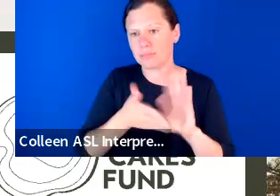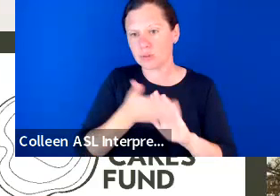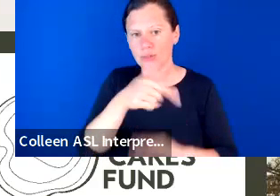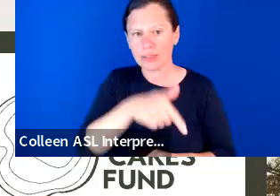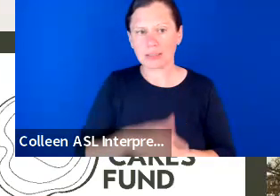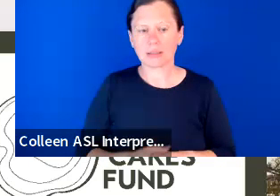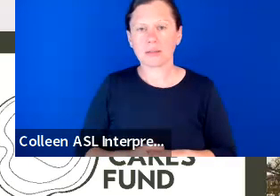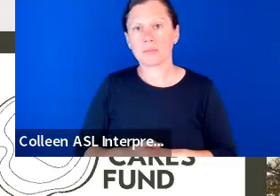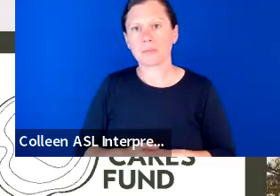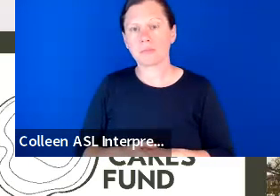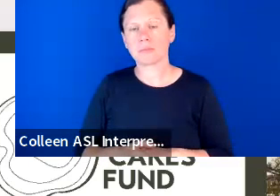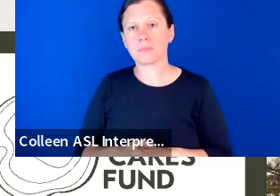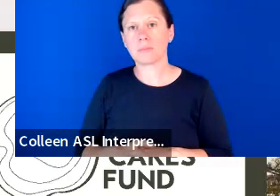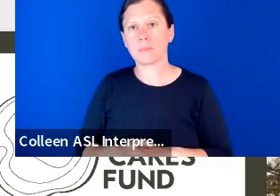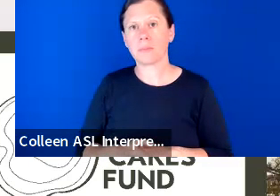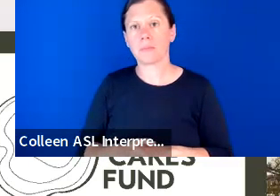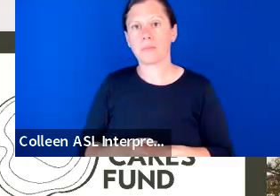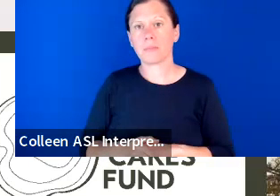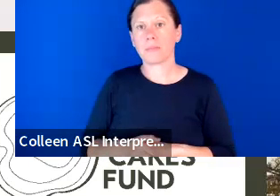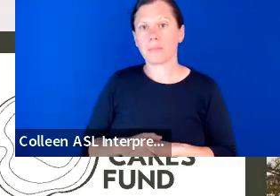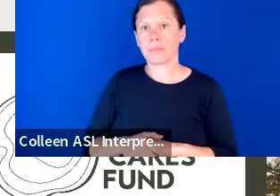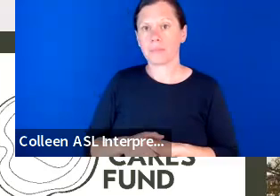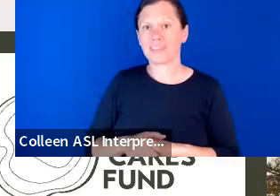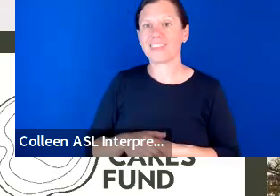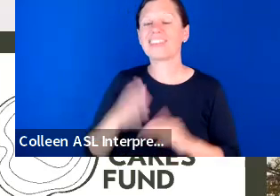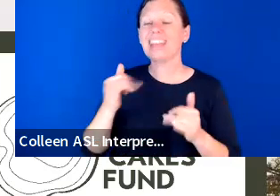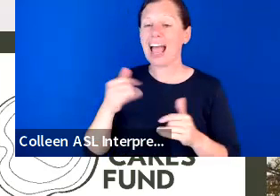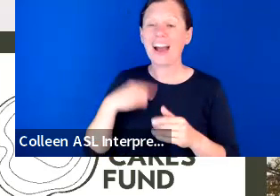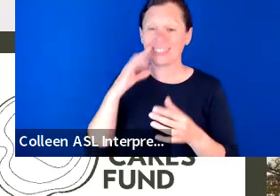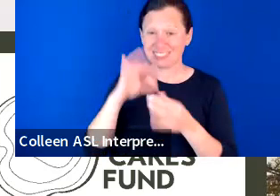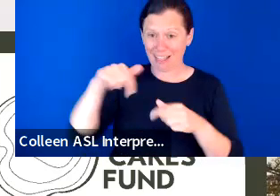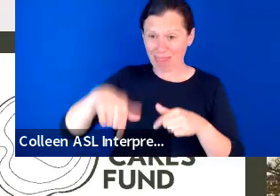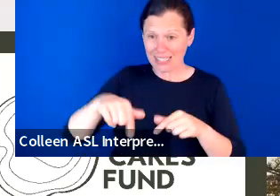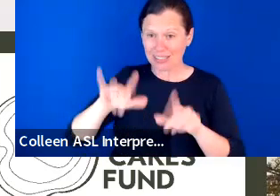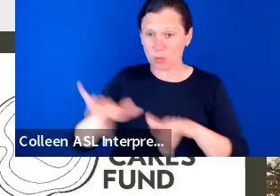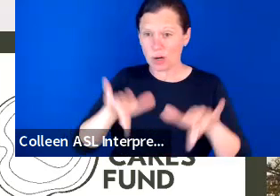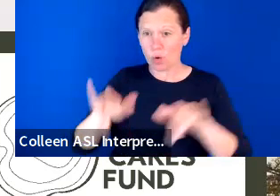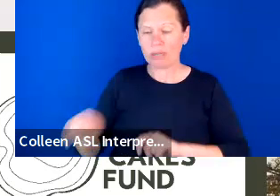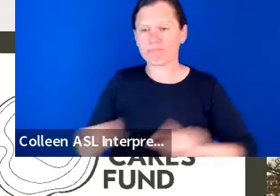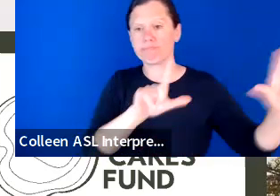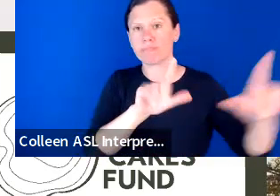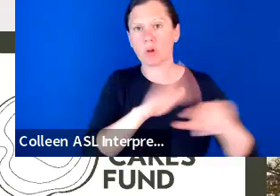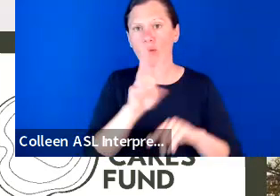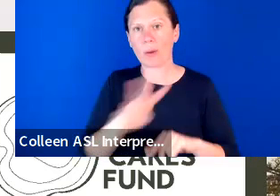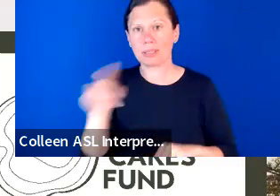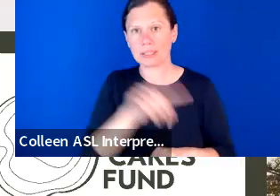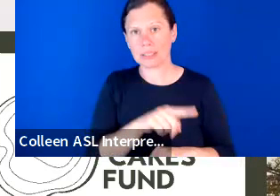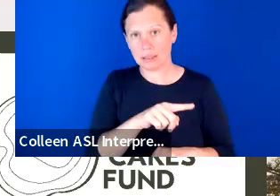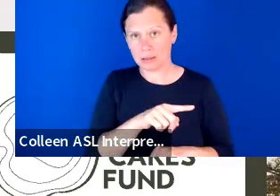So as Sam mentioned, we'll post the webinar and the recording on our website at